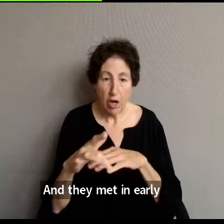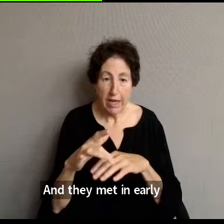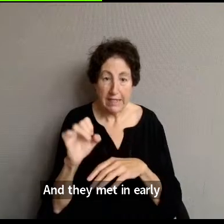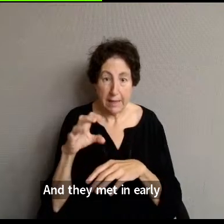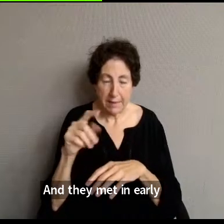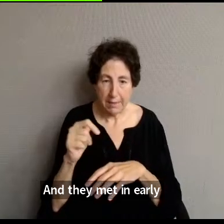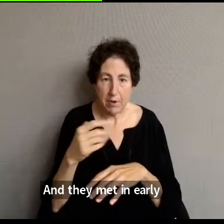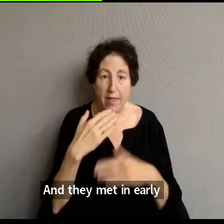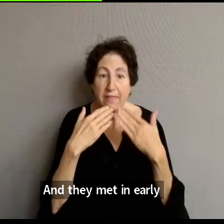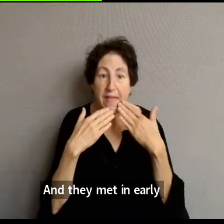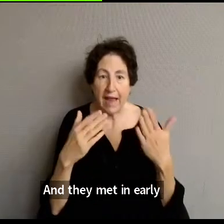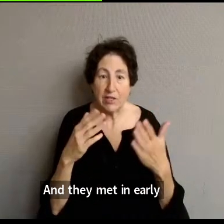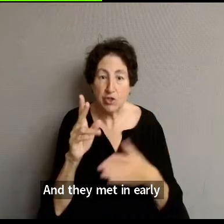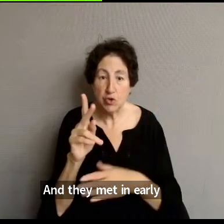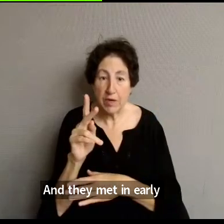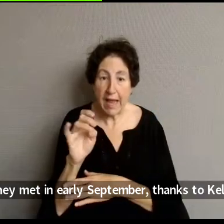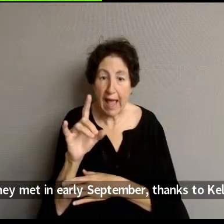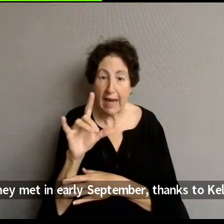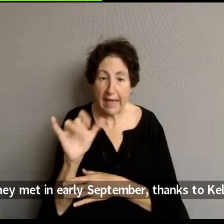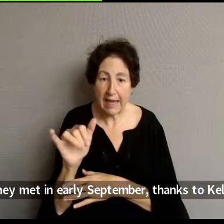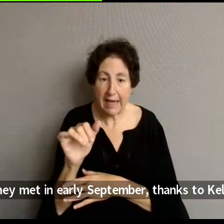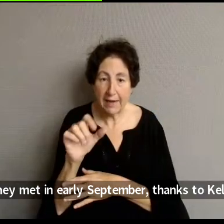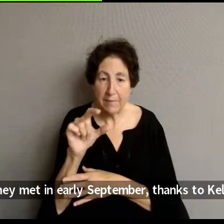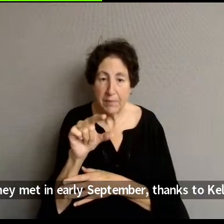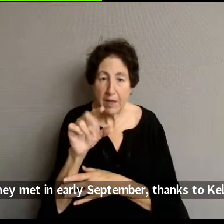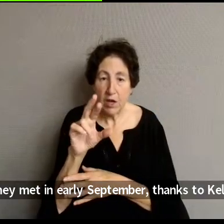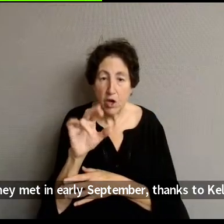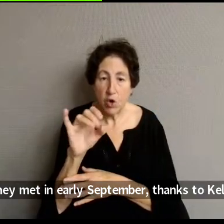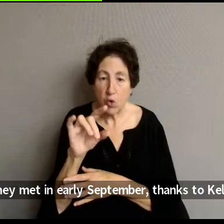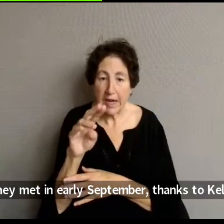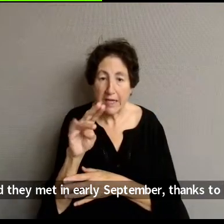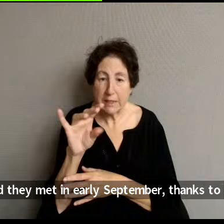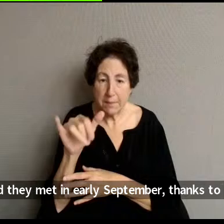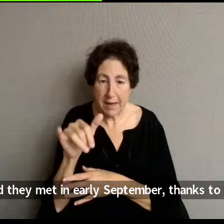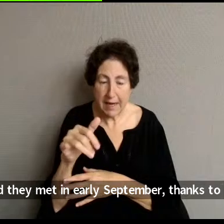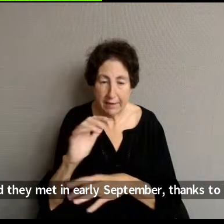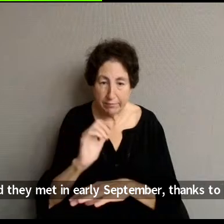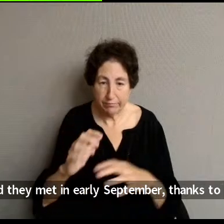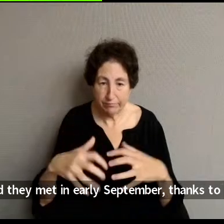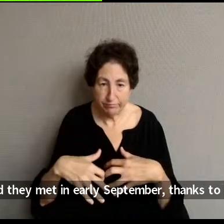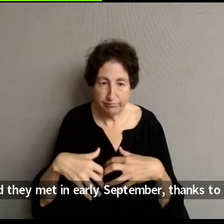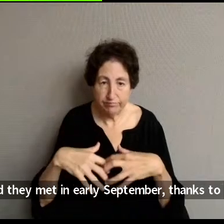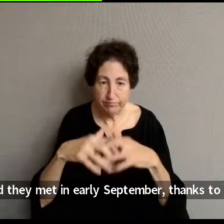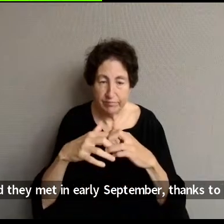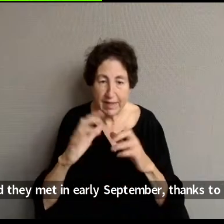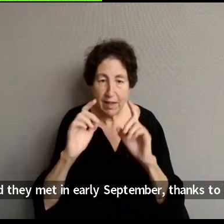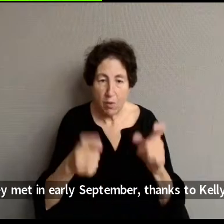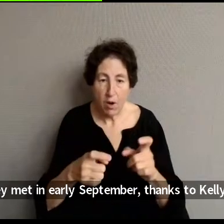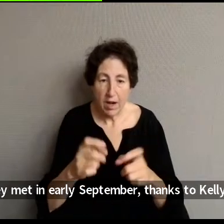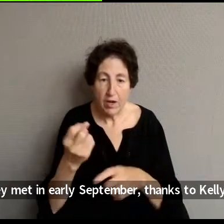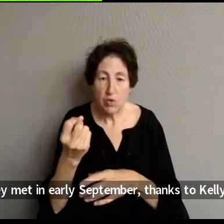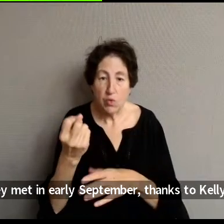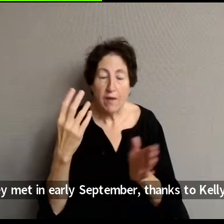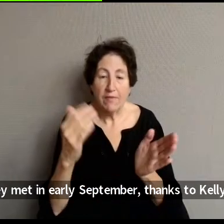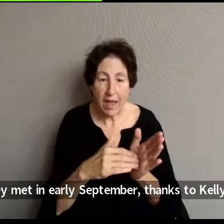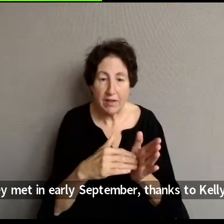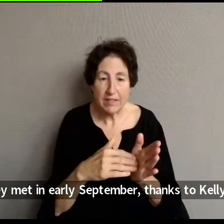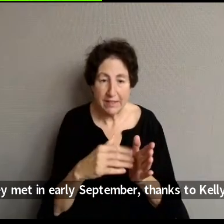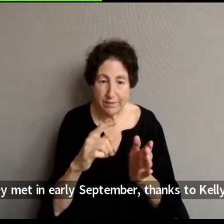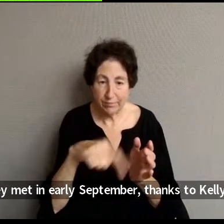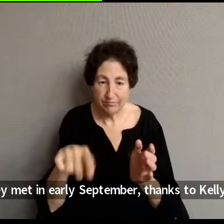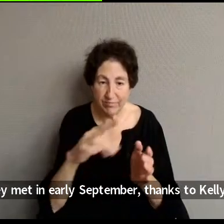Grigsby for setting that meeting up, and awarded $12,000 in funding to those